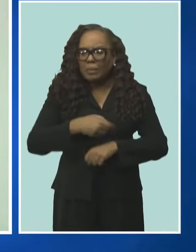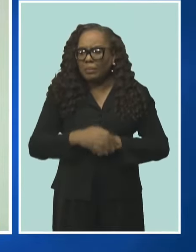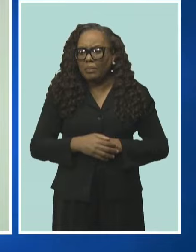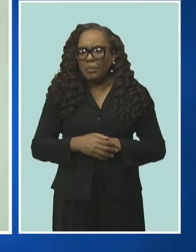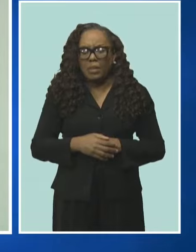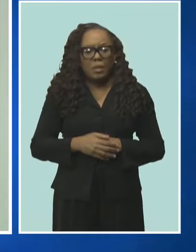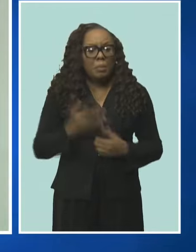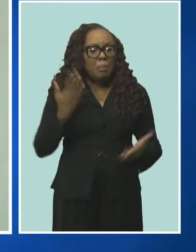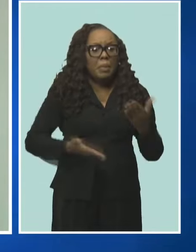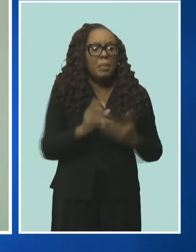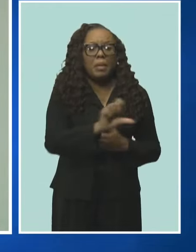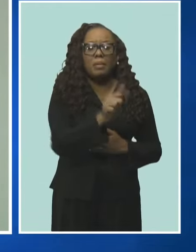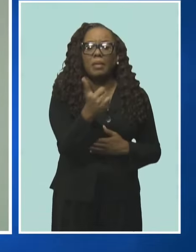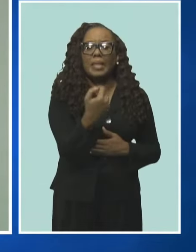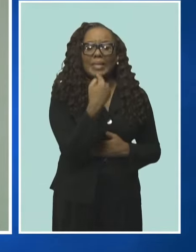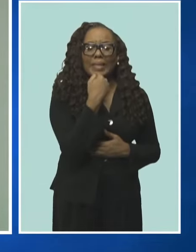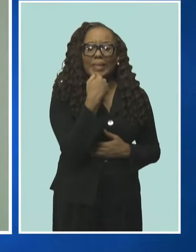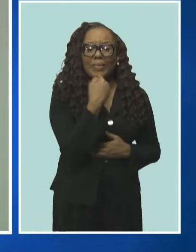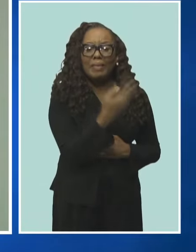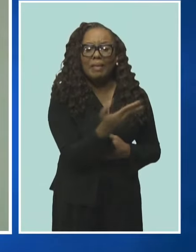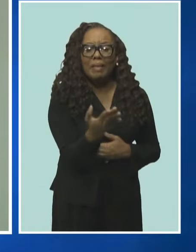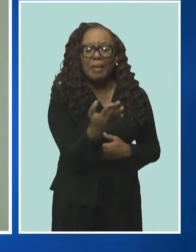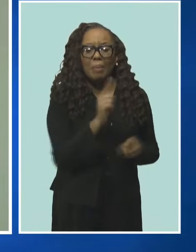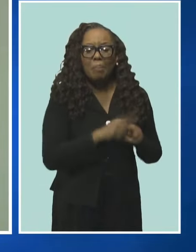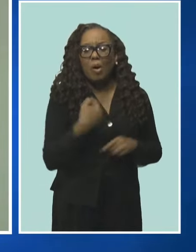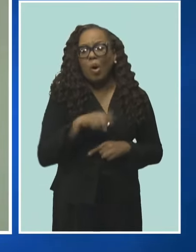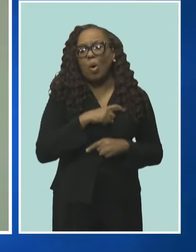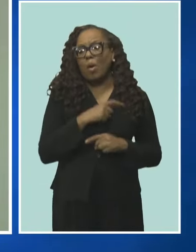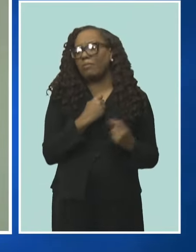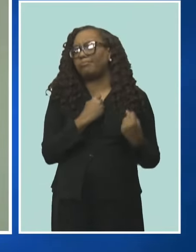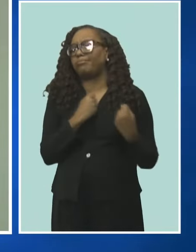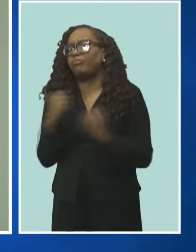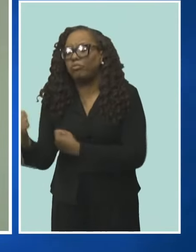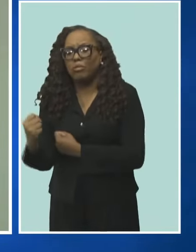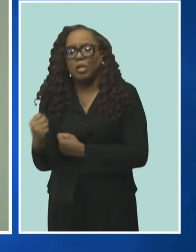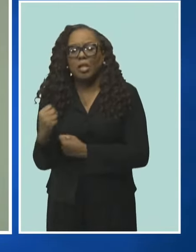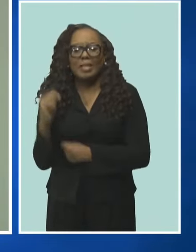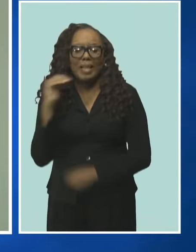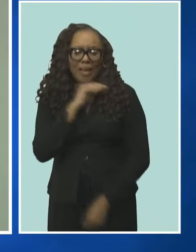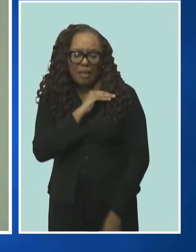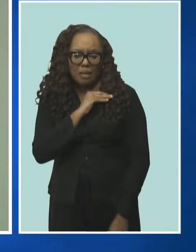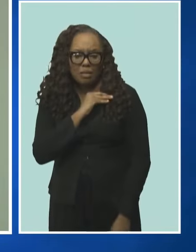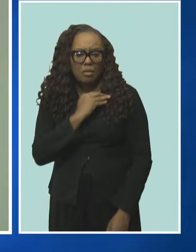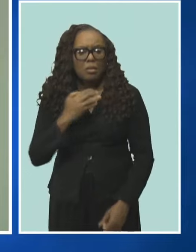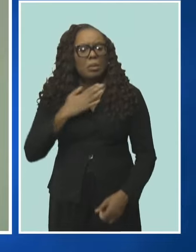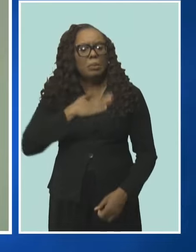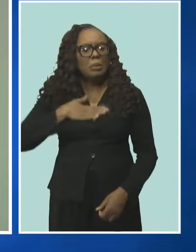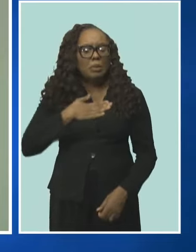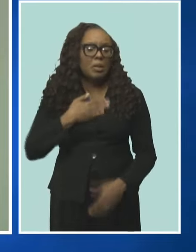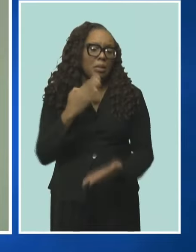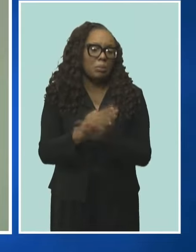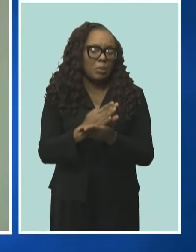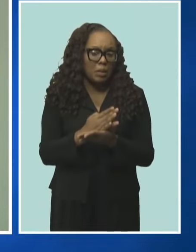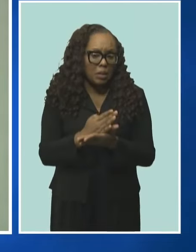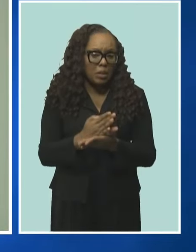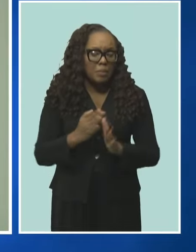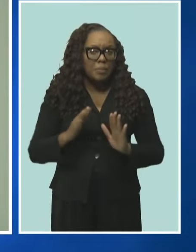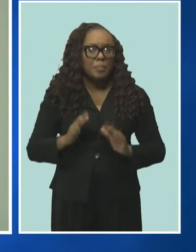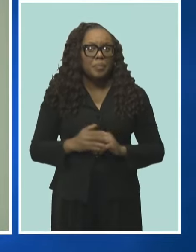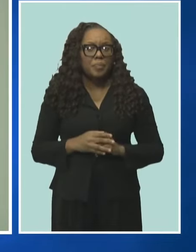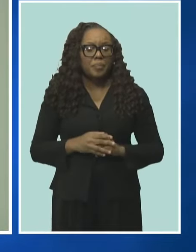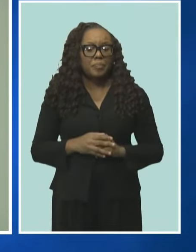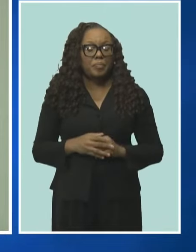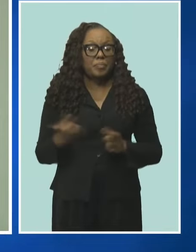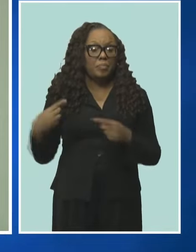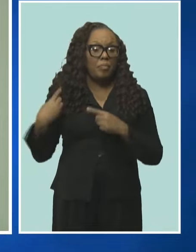real. So we definitely ask the public to desist from these prank calls. We have had 17